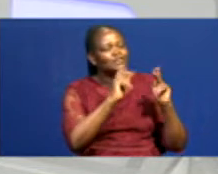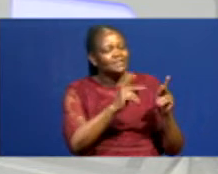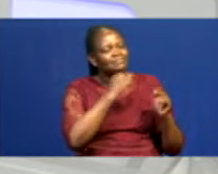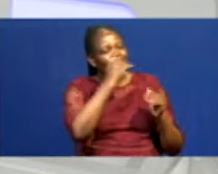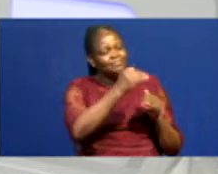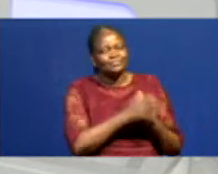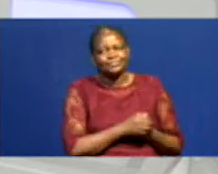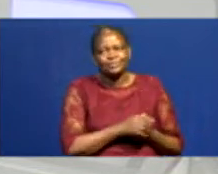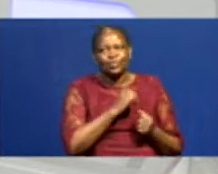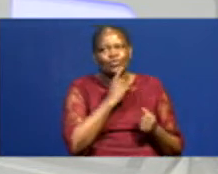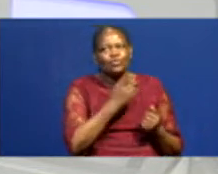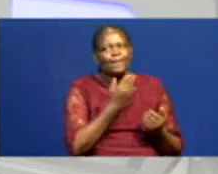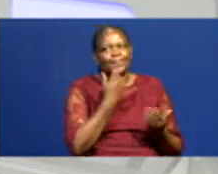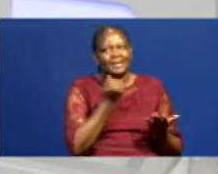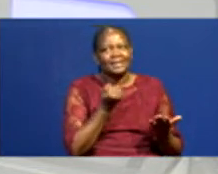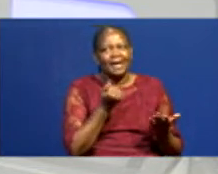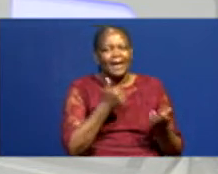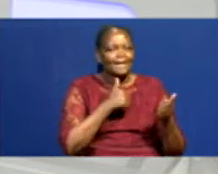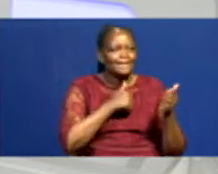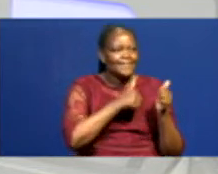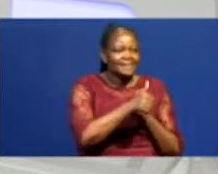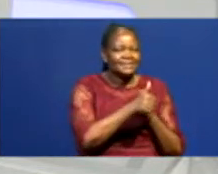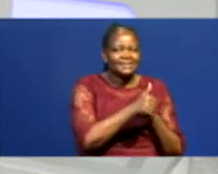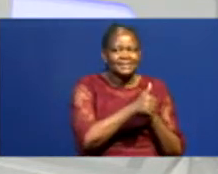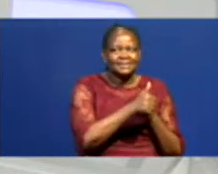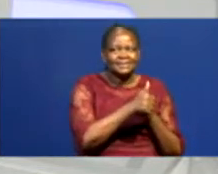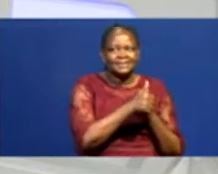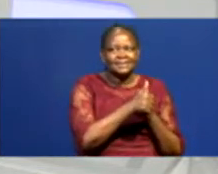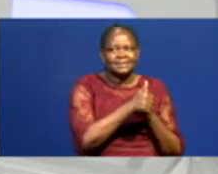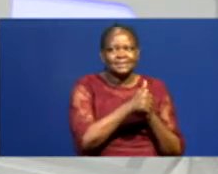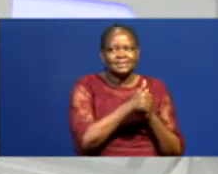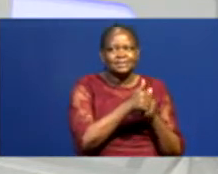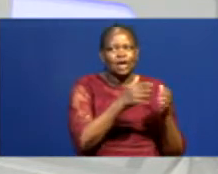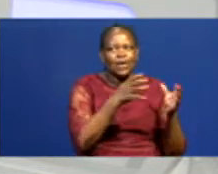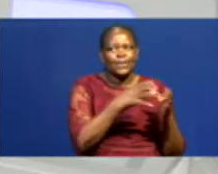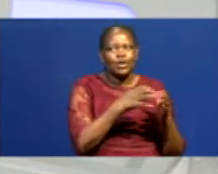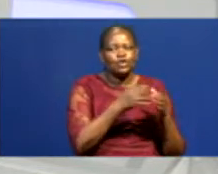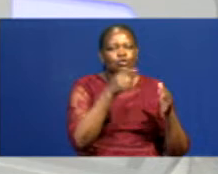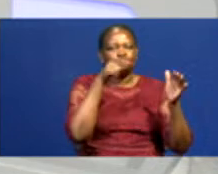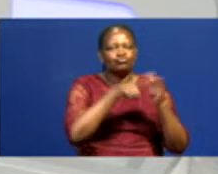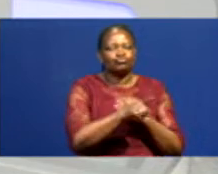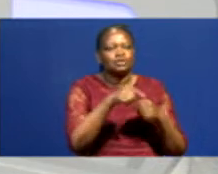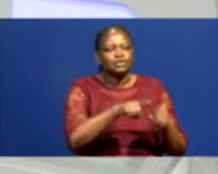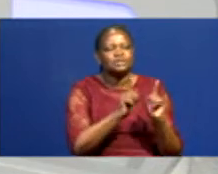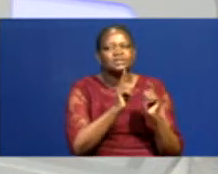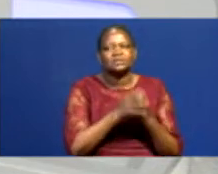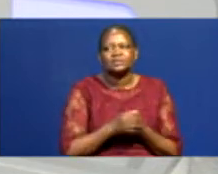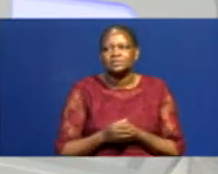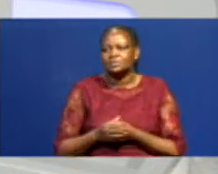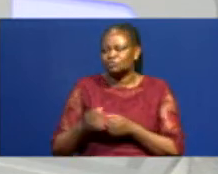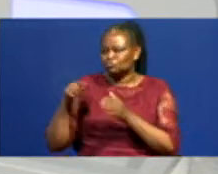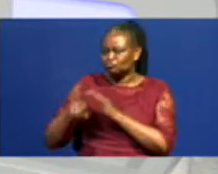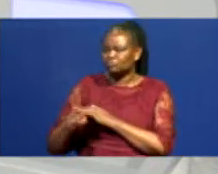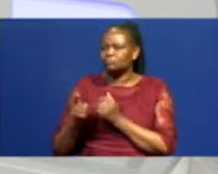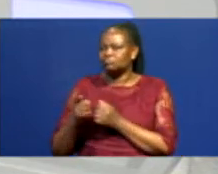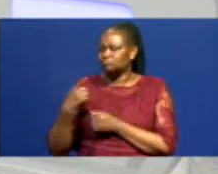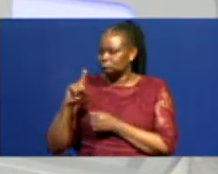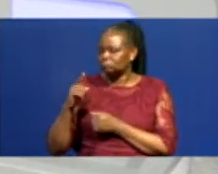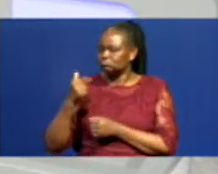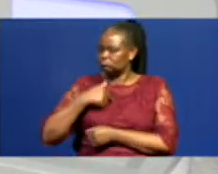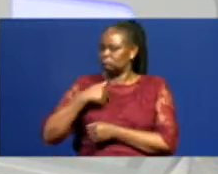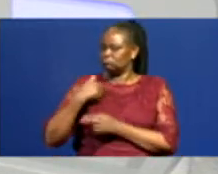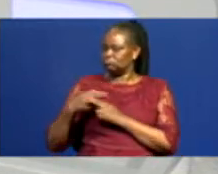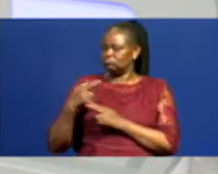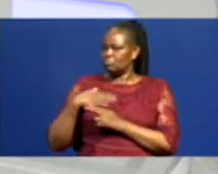Next. Would you rather pass the ball or score the goal yourself? Score the goal. Yourself. Have a goal to my